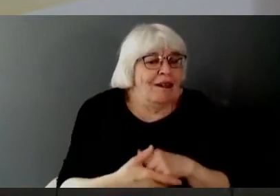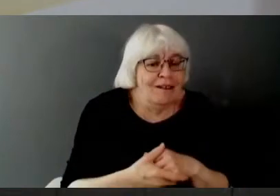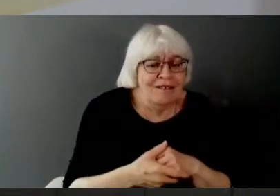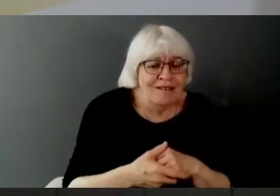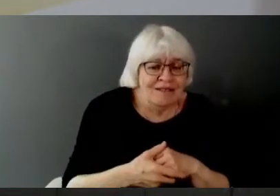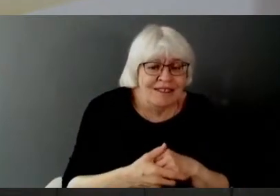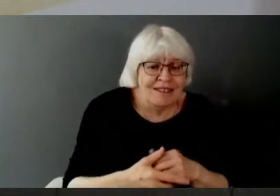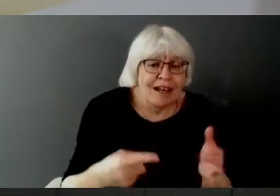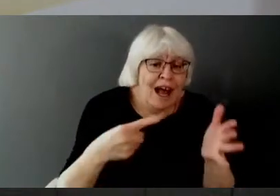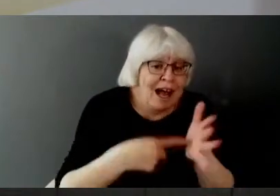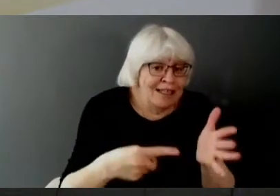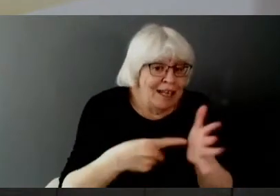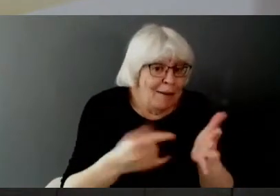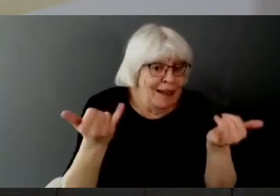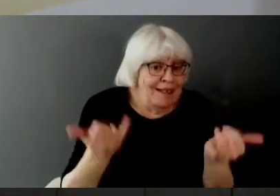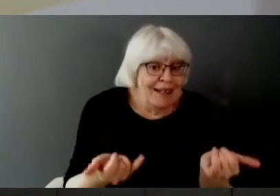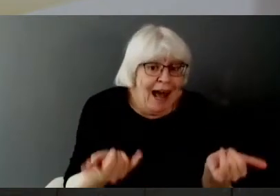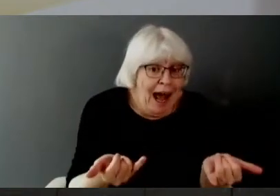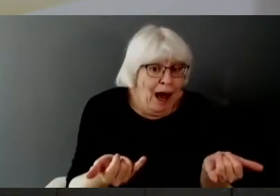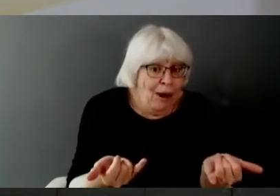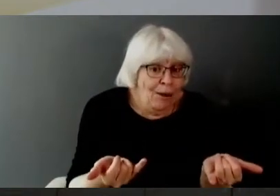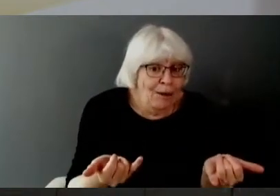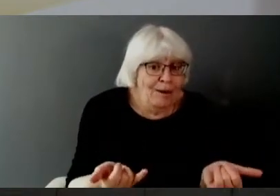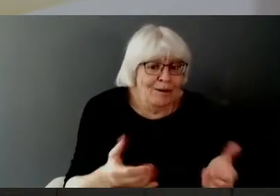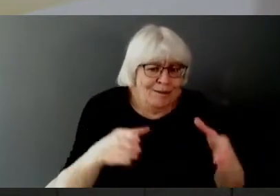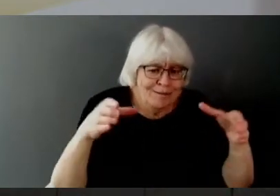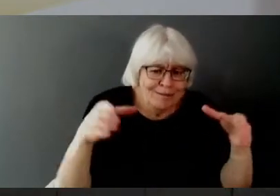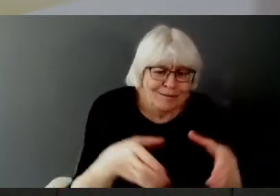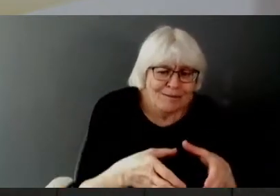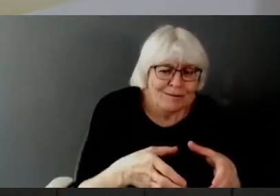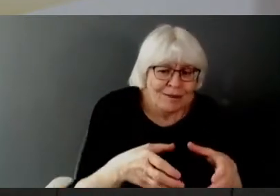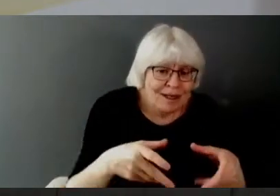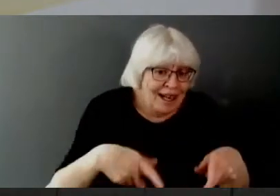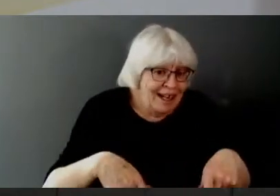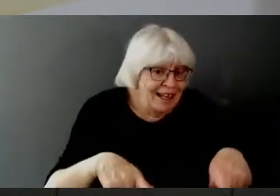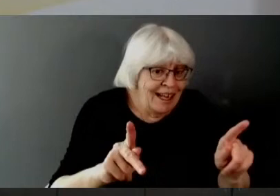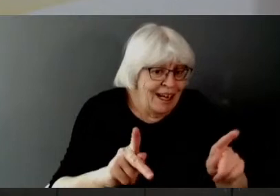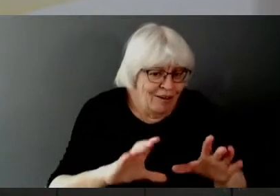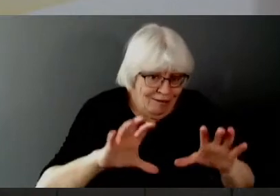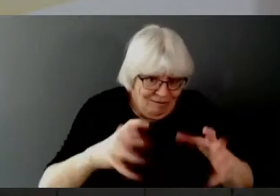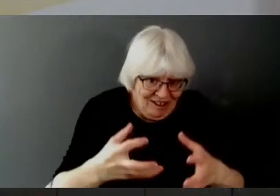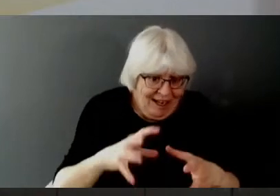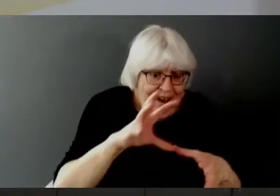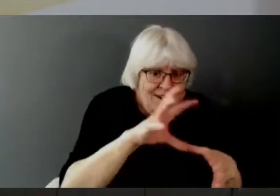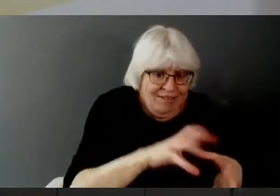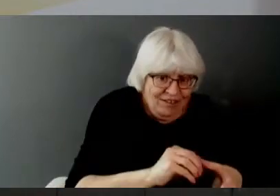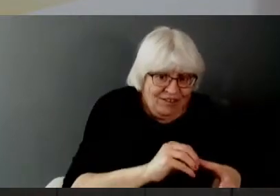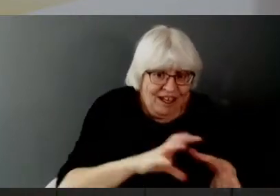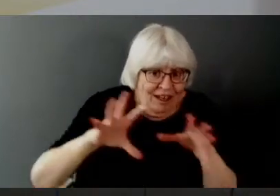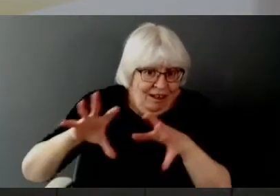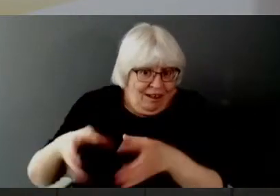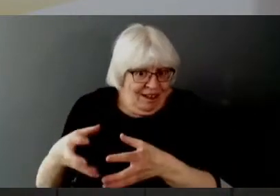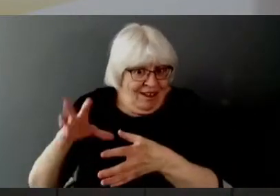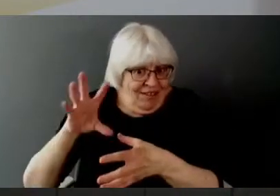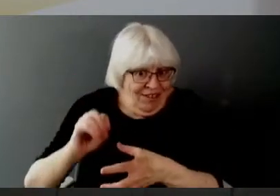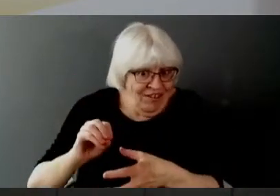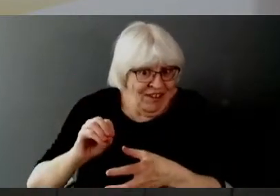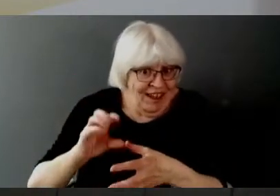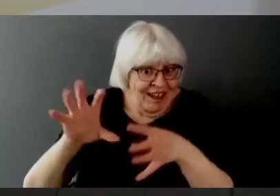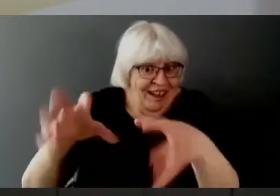in terms of organized gatherings, there's the 3 groups of 50, and that organized gathering number would